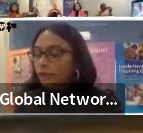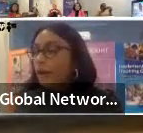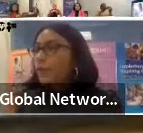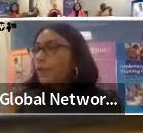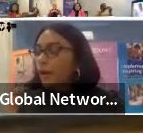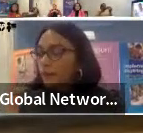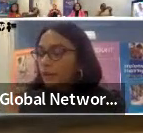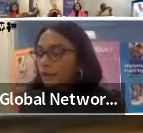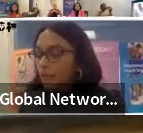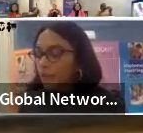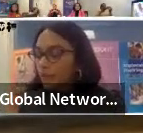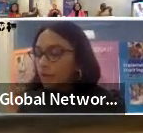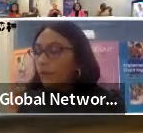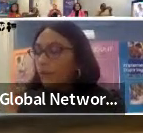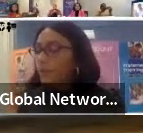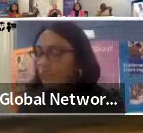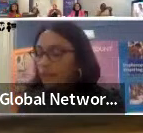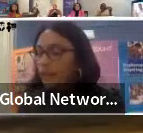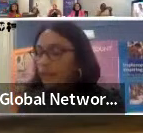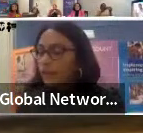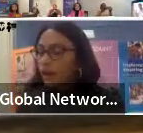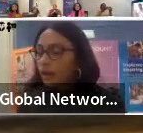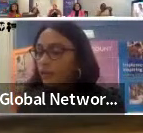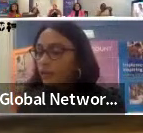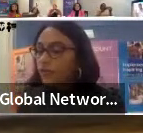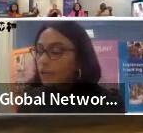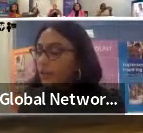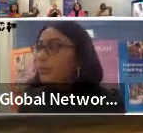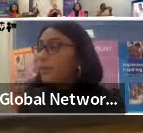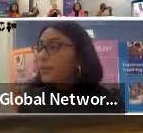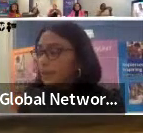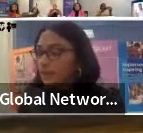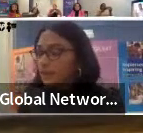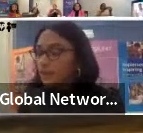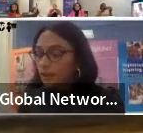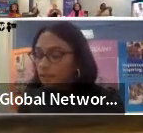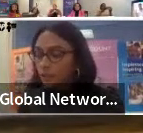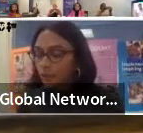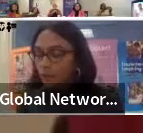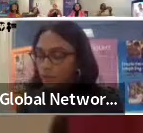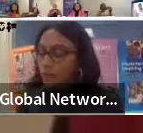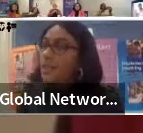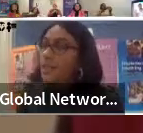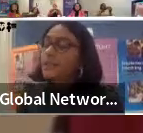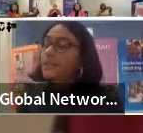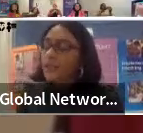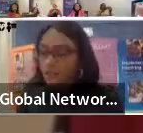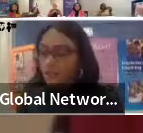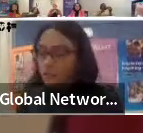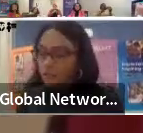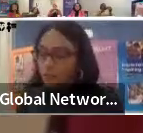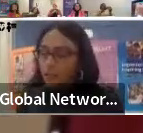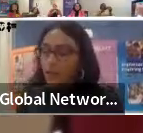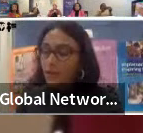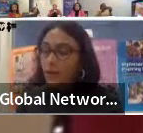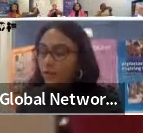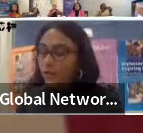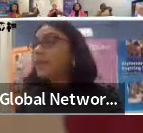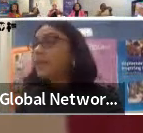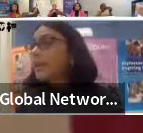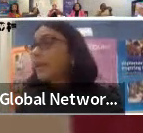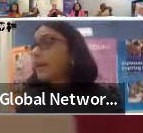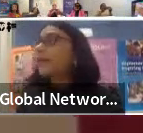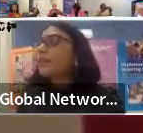part of our broader engagement with the media, GNWP has conducted workshops in 10 countries